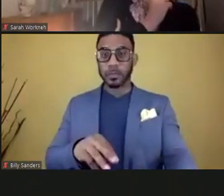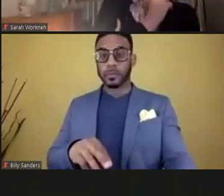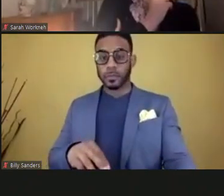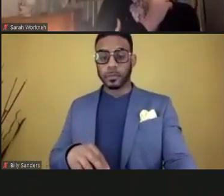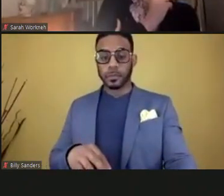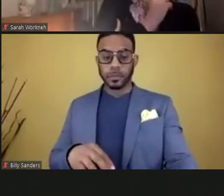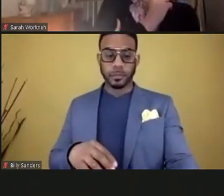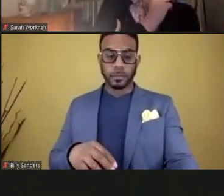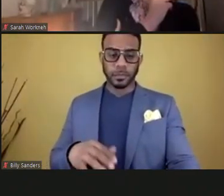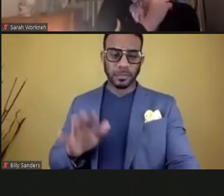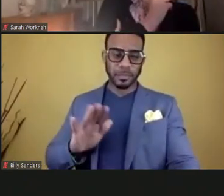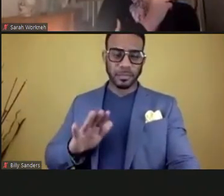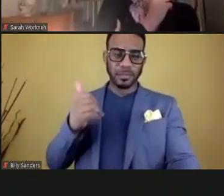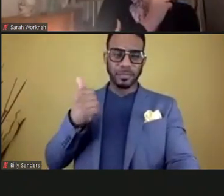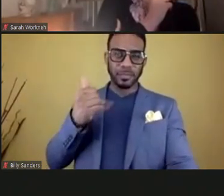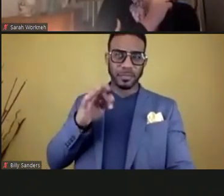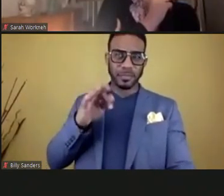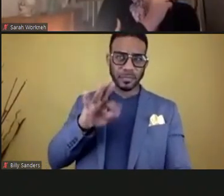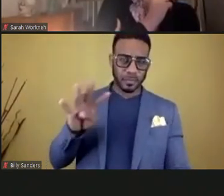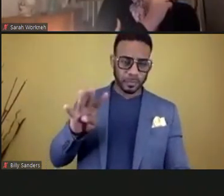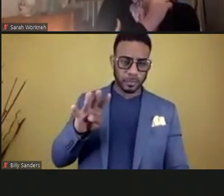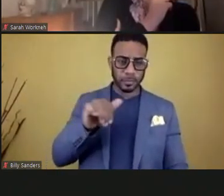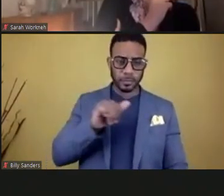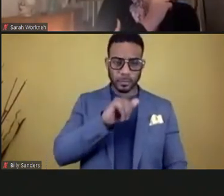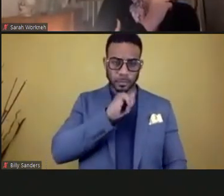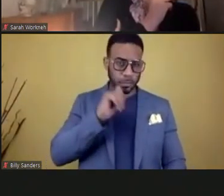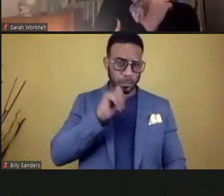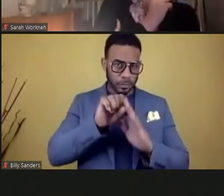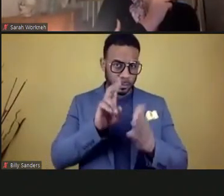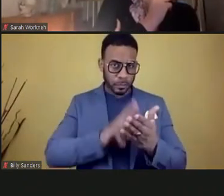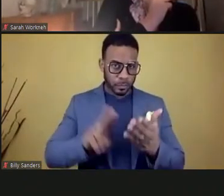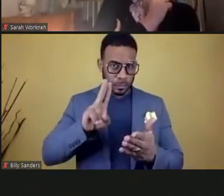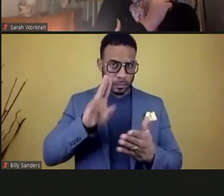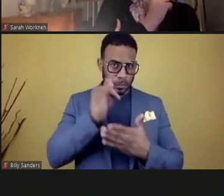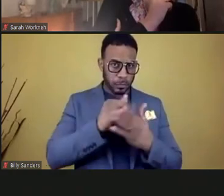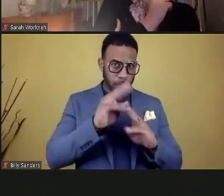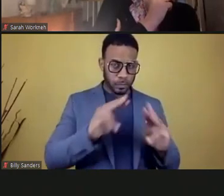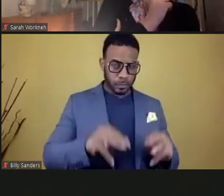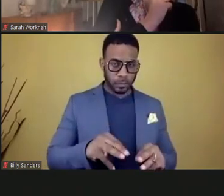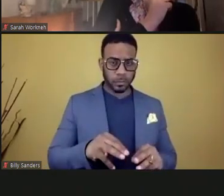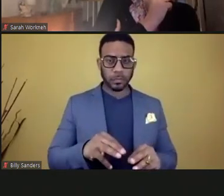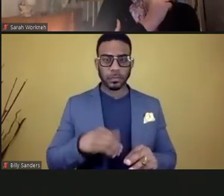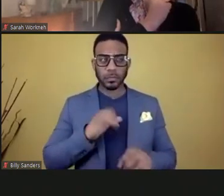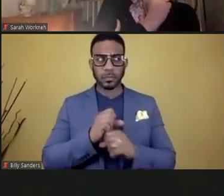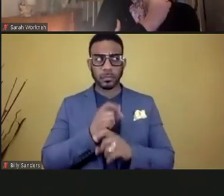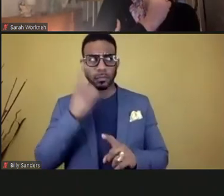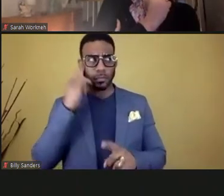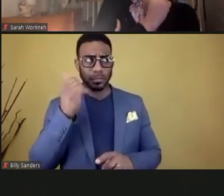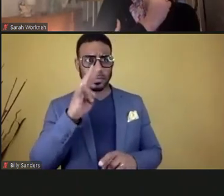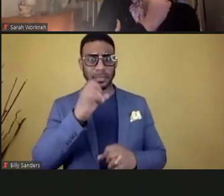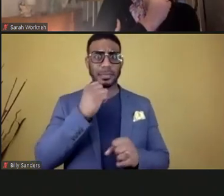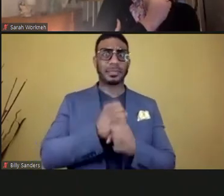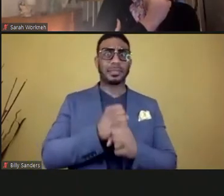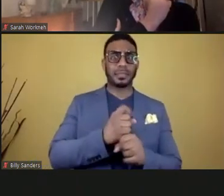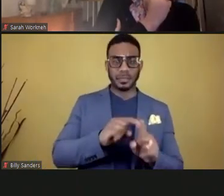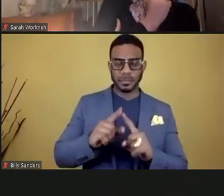in 1994 at Arizona State University Art Museum. And I worked there for 17 years as